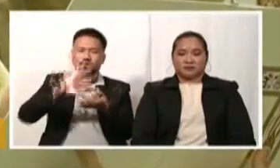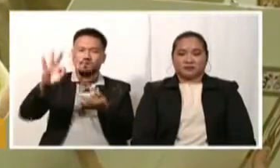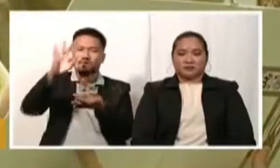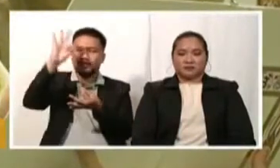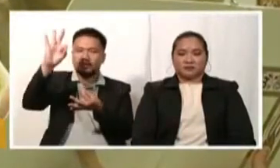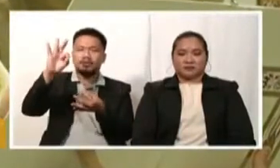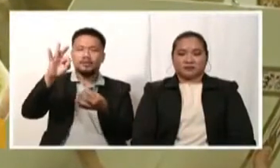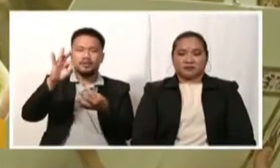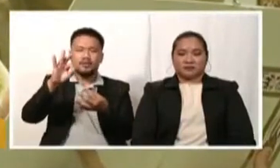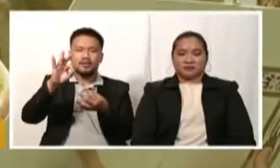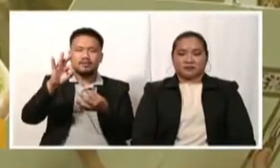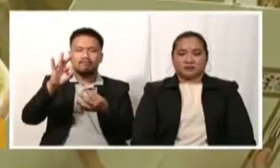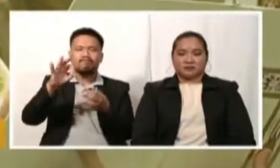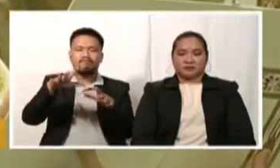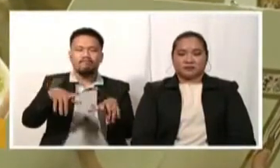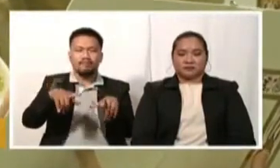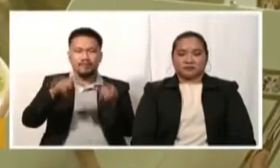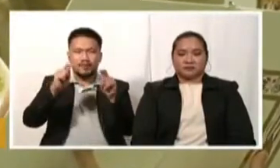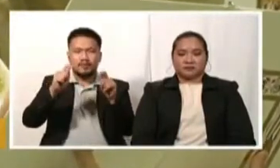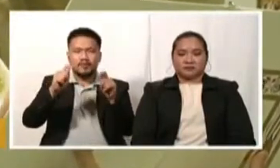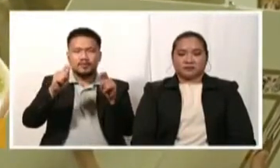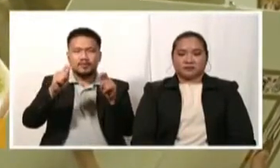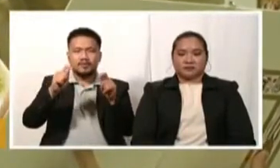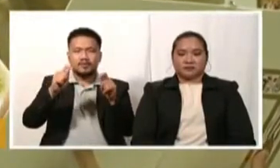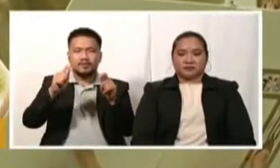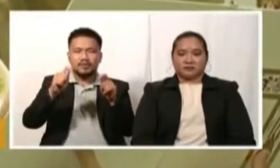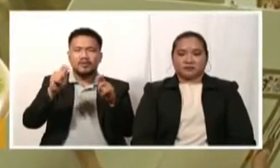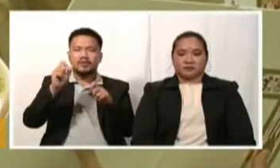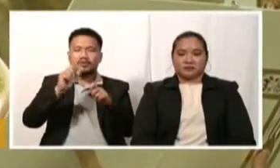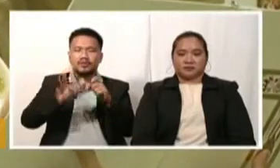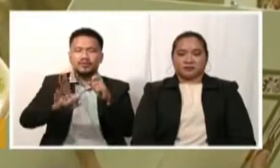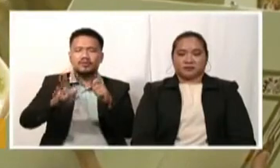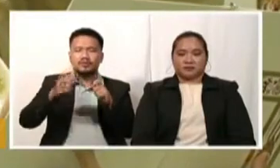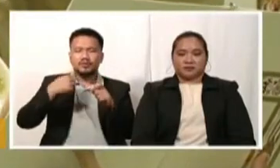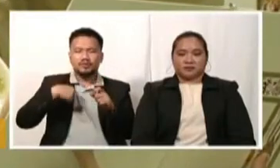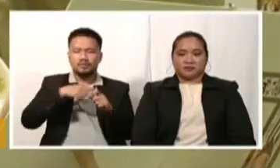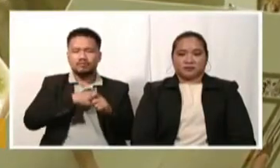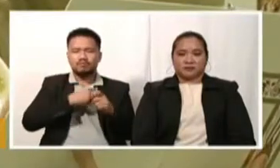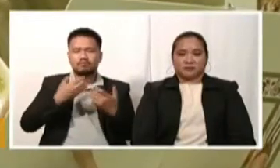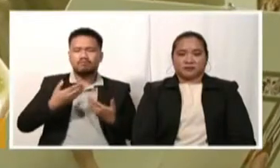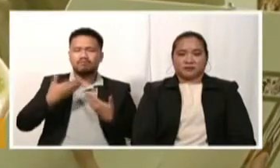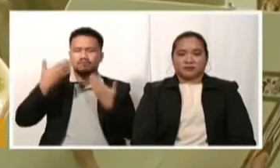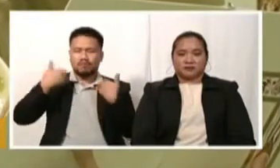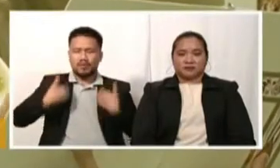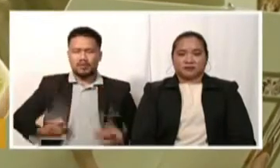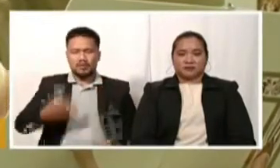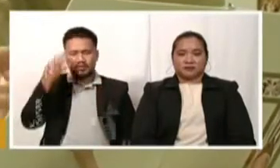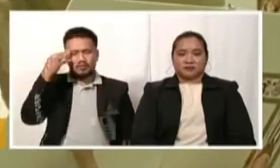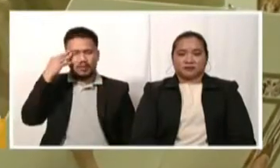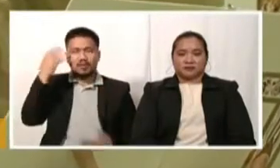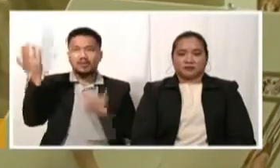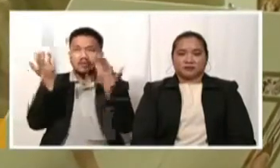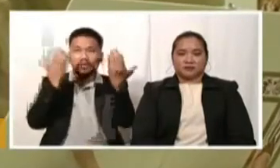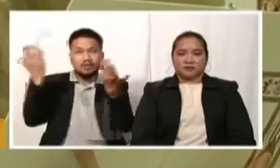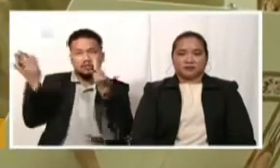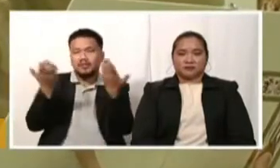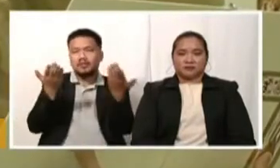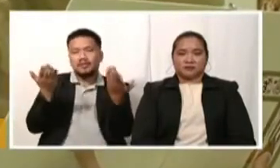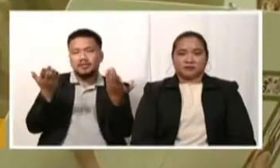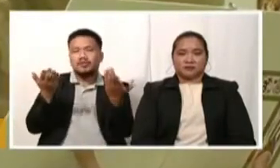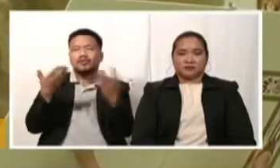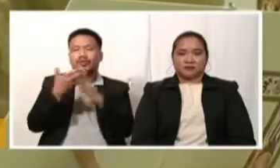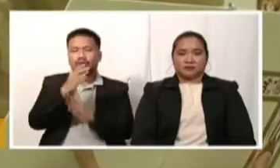that renewed in body and mind, we may render you undivided service. Through our Lord